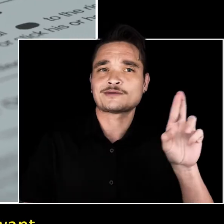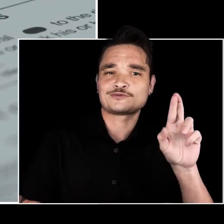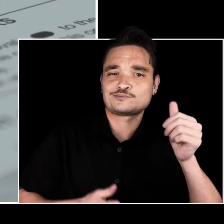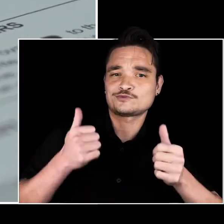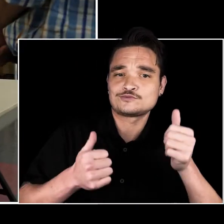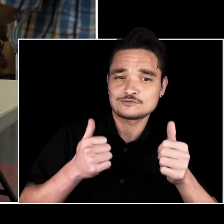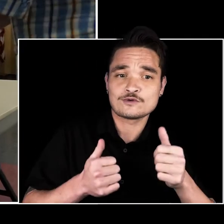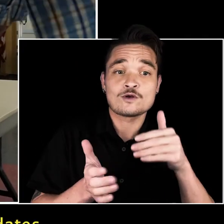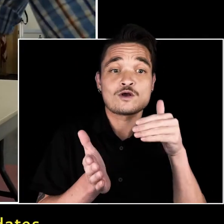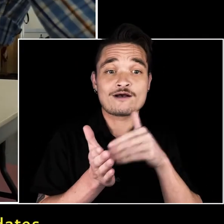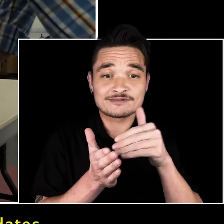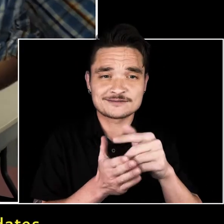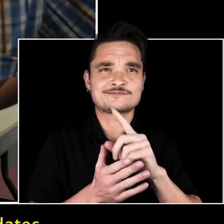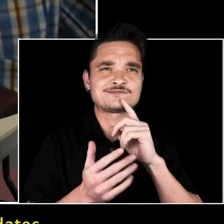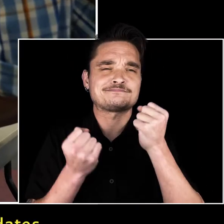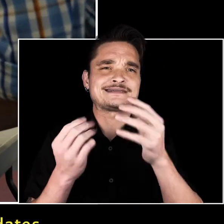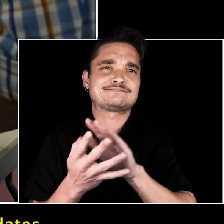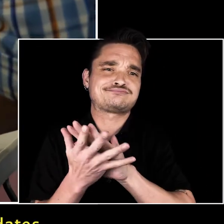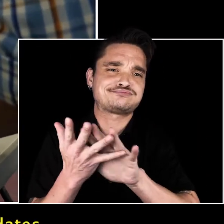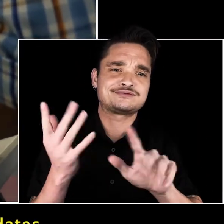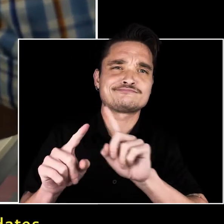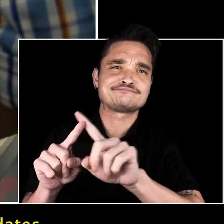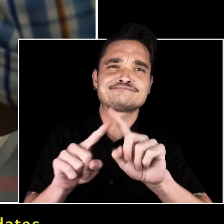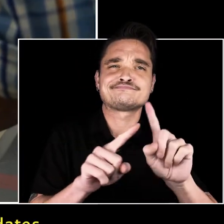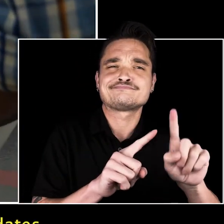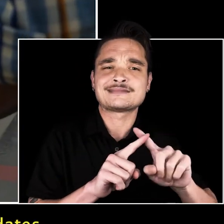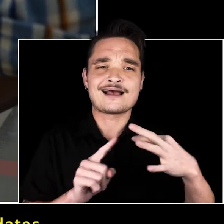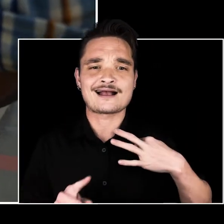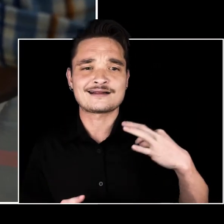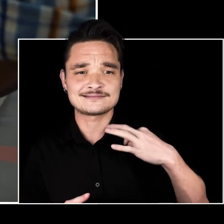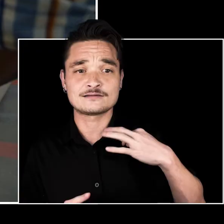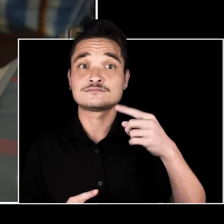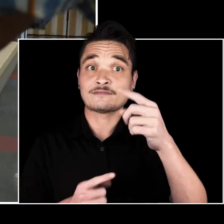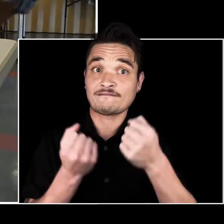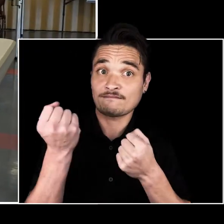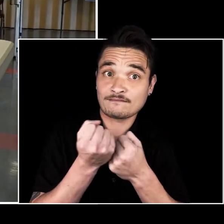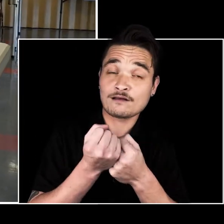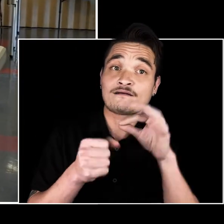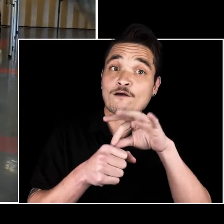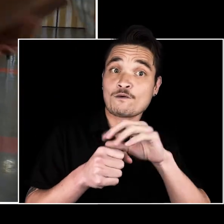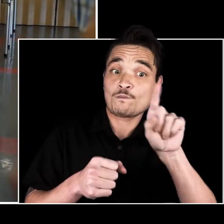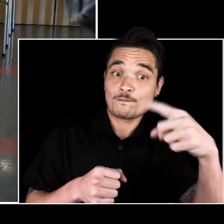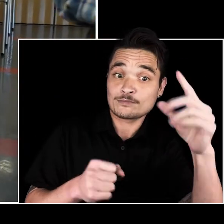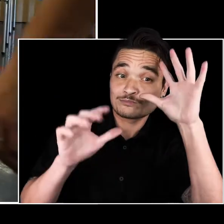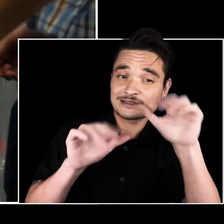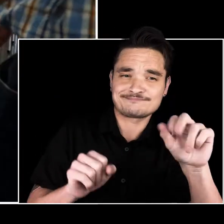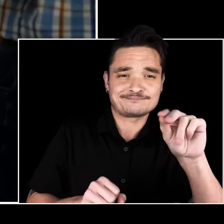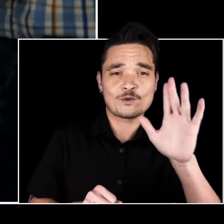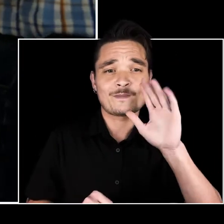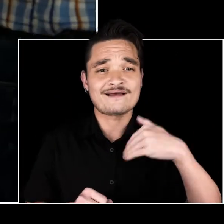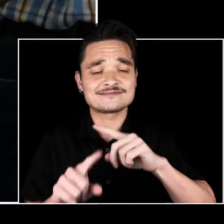Republican. There will often be numerous candidates for various offices. You won't just be voting for president. The